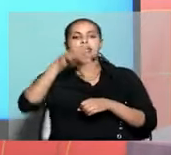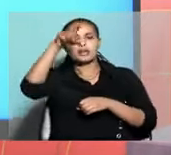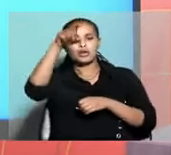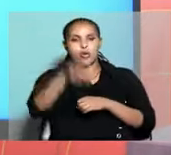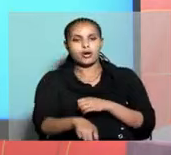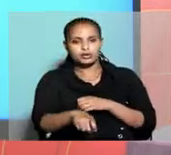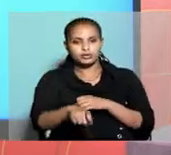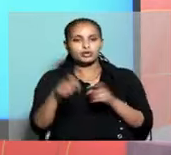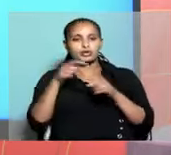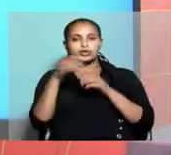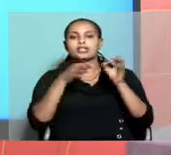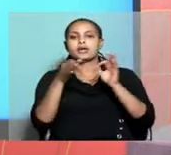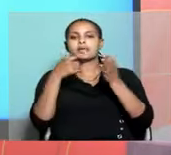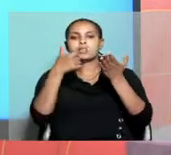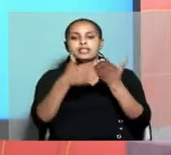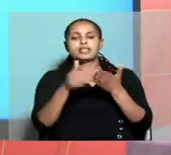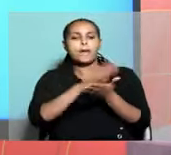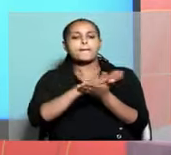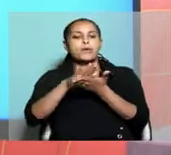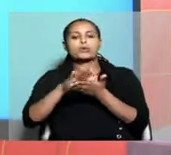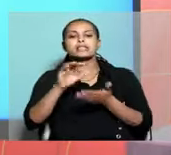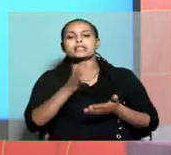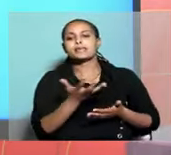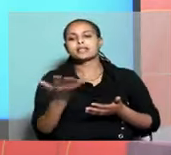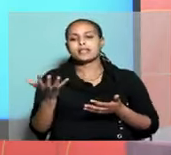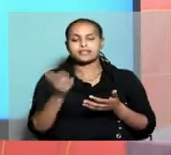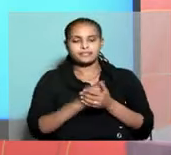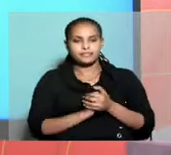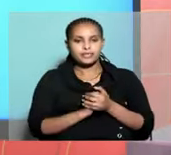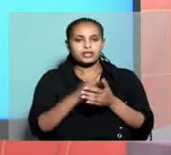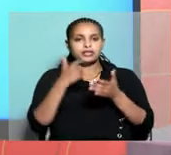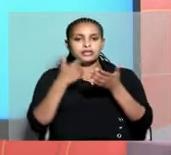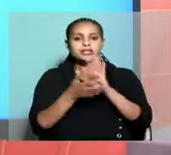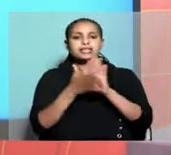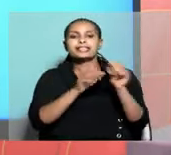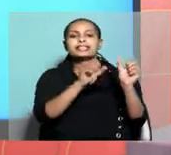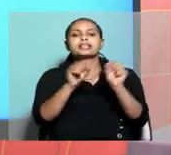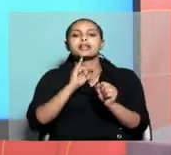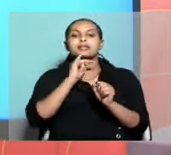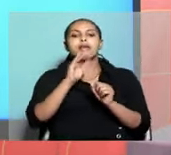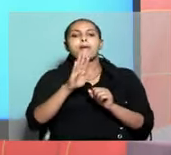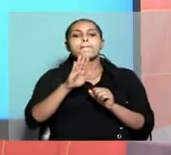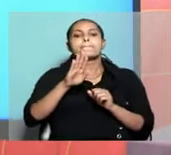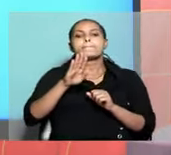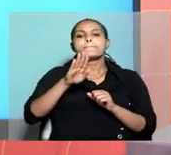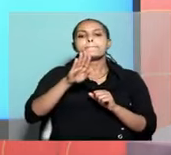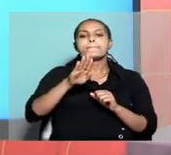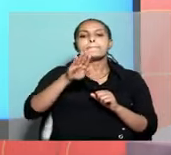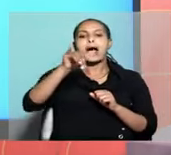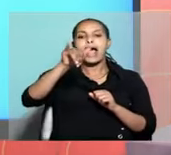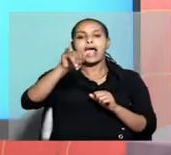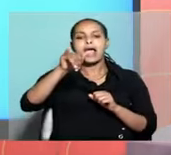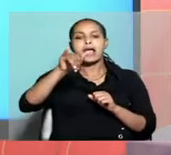to describe this pure substance. Now this system is bivariant